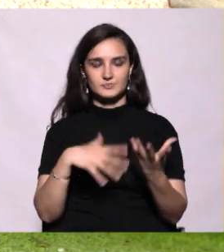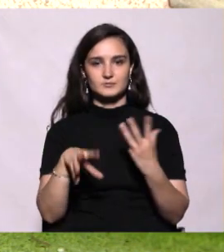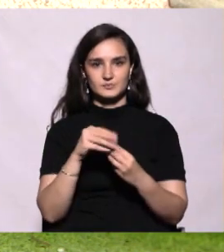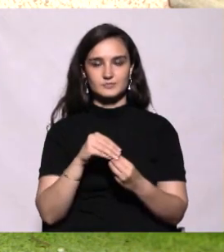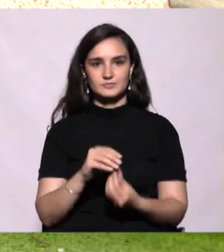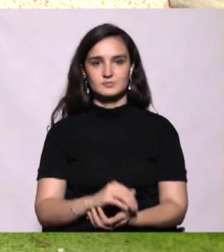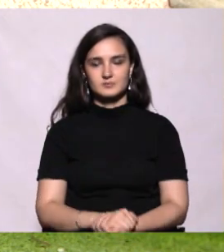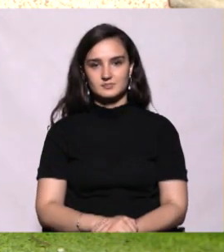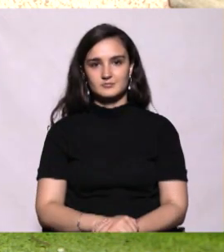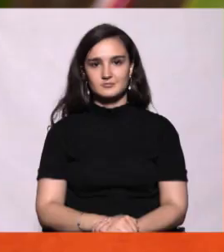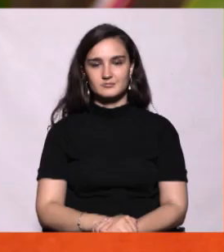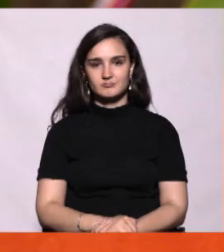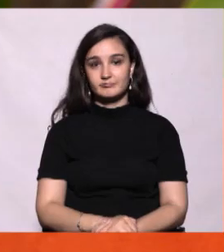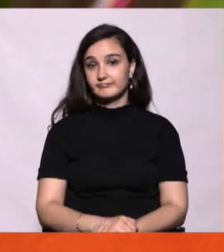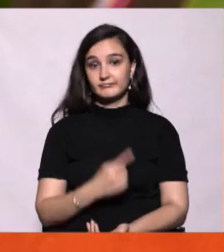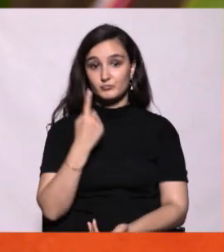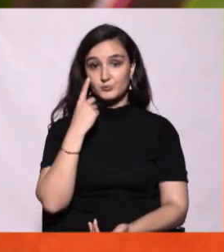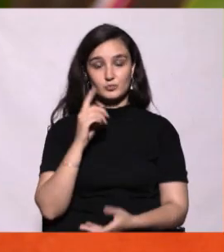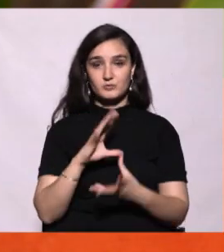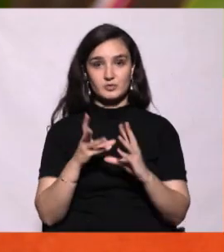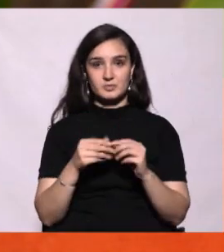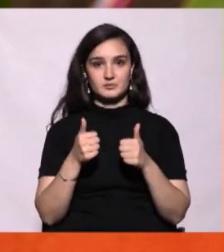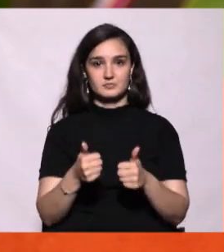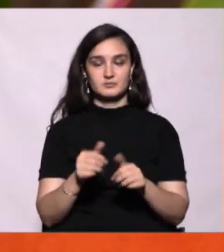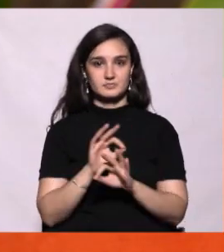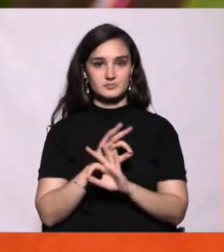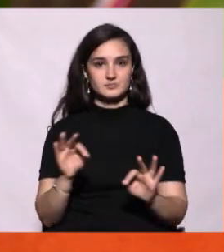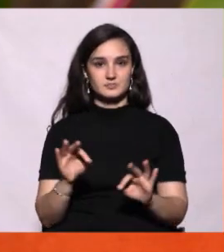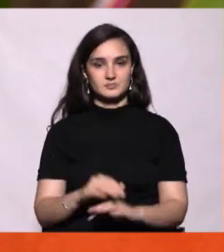through the answers. Yes. So I think that's all for today.